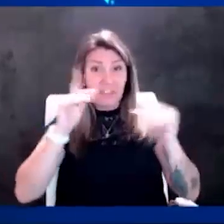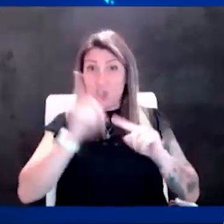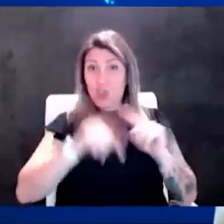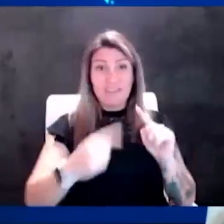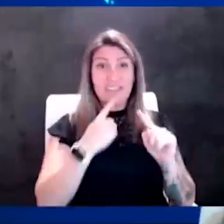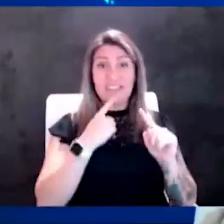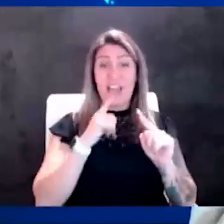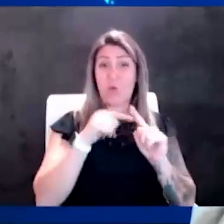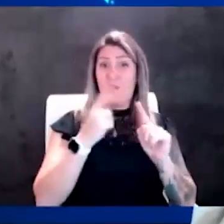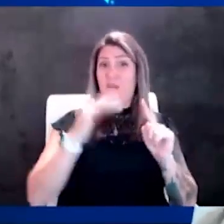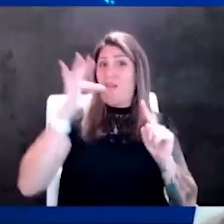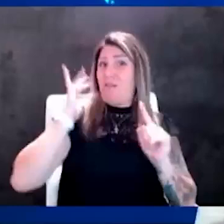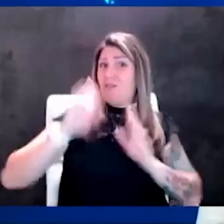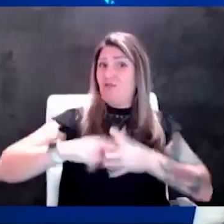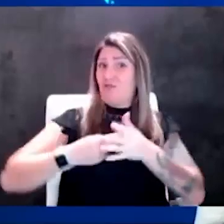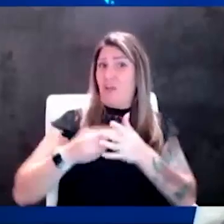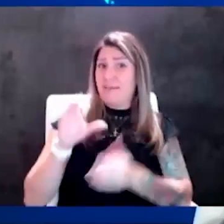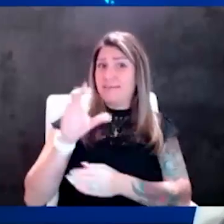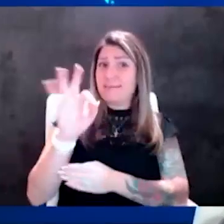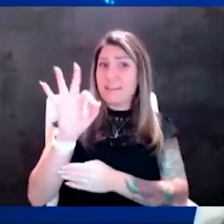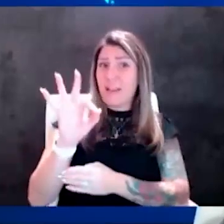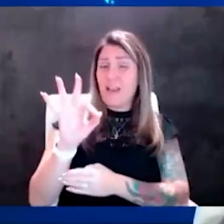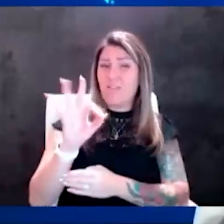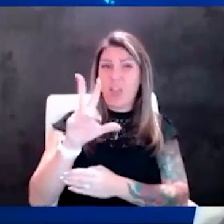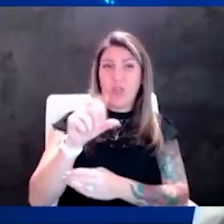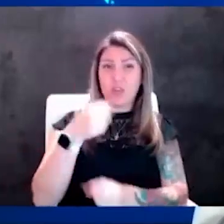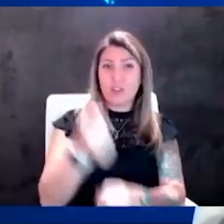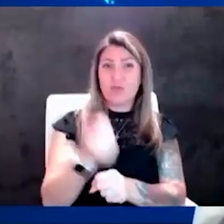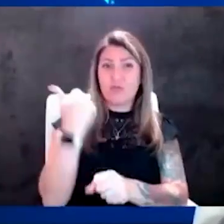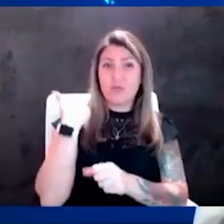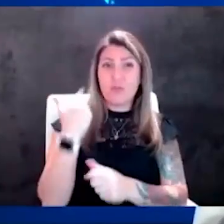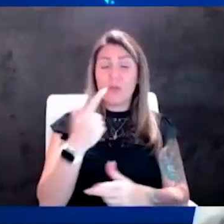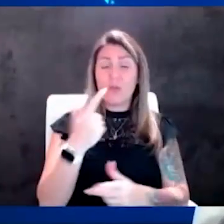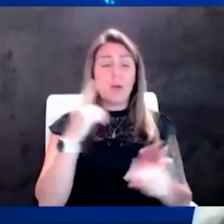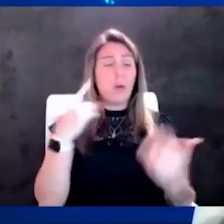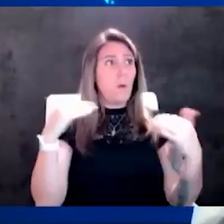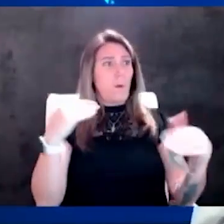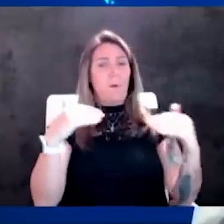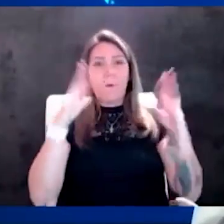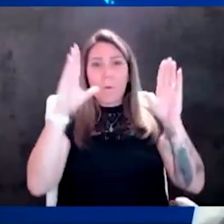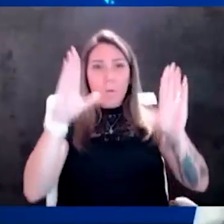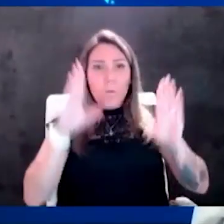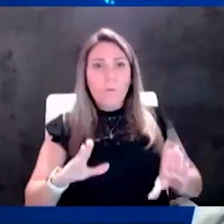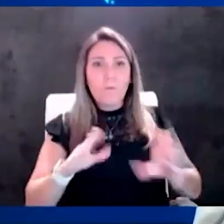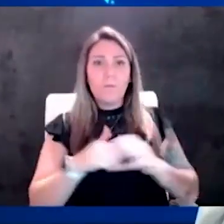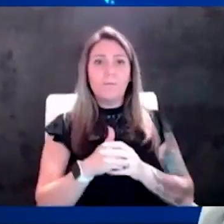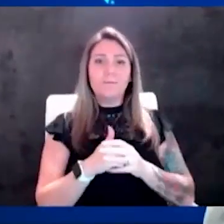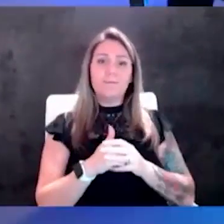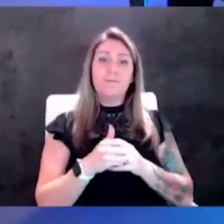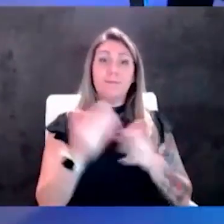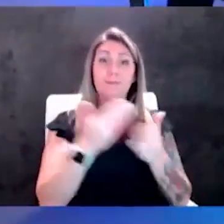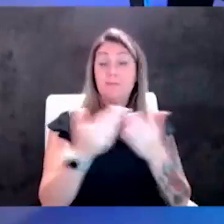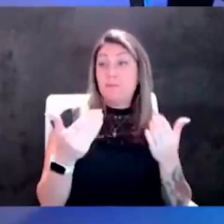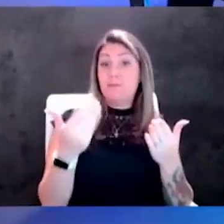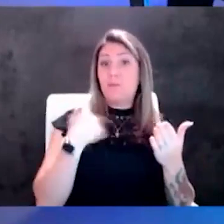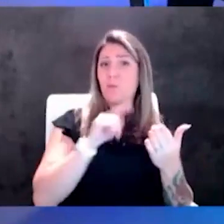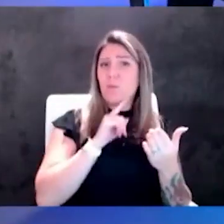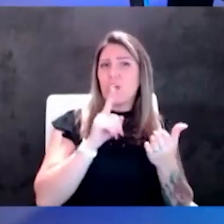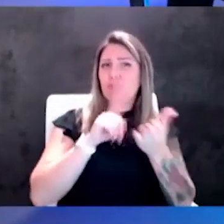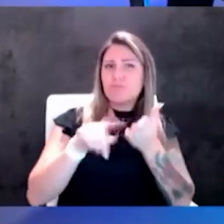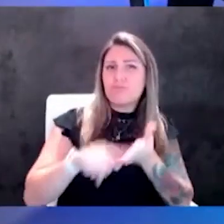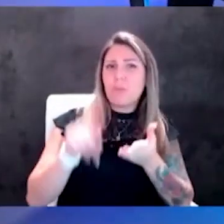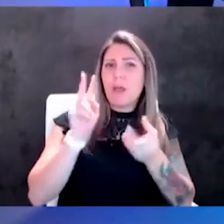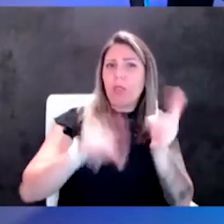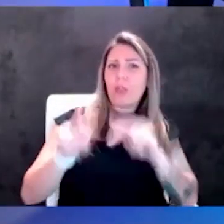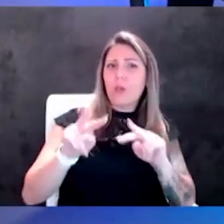CF 30 years ago. And it's such a stunning statement. And that's got to be the things we turn to when we look for drug development. Yes, yeah,